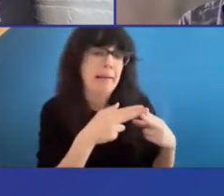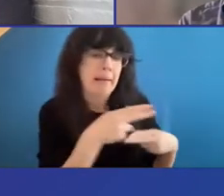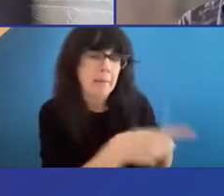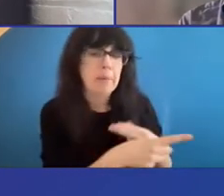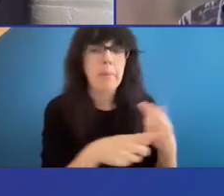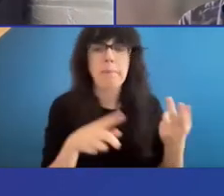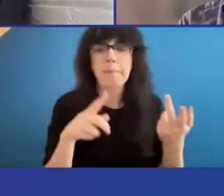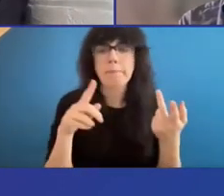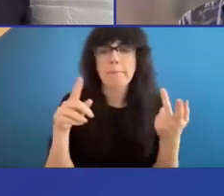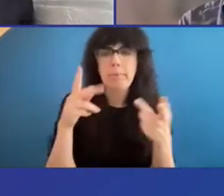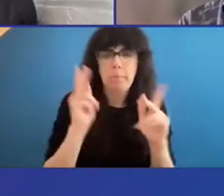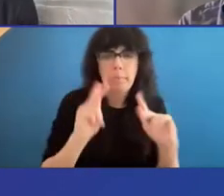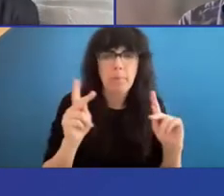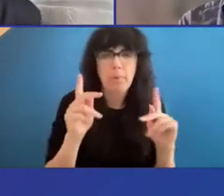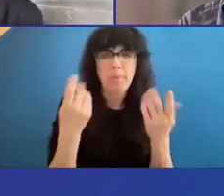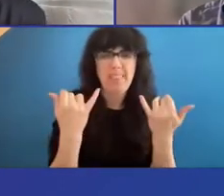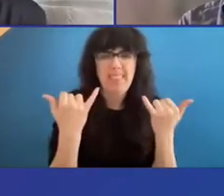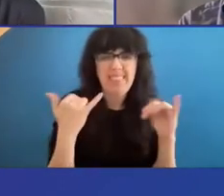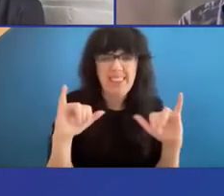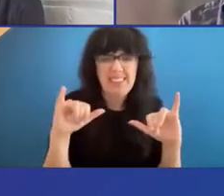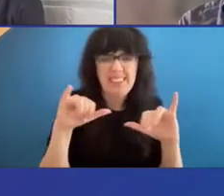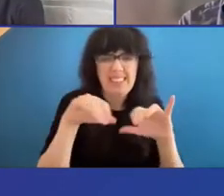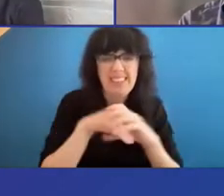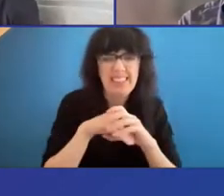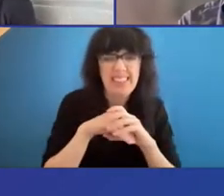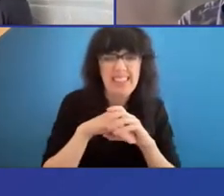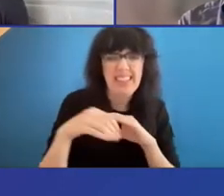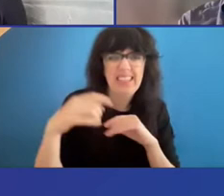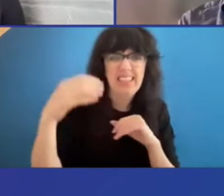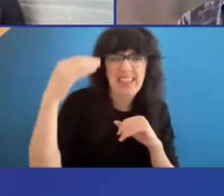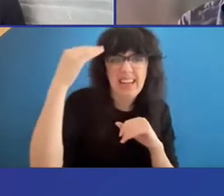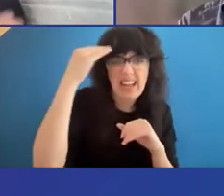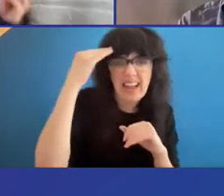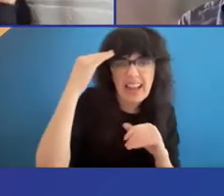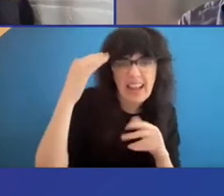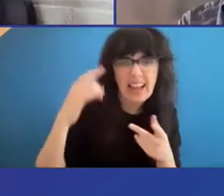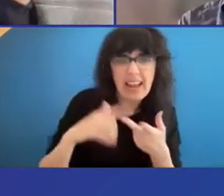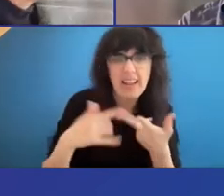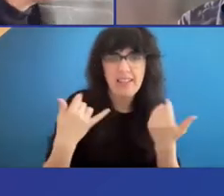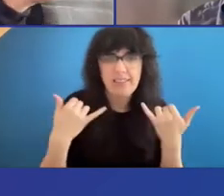they're in my head, they're in my fingers.